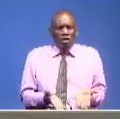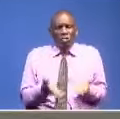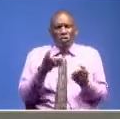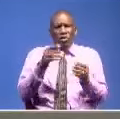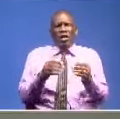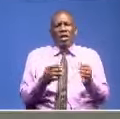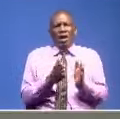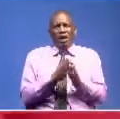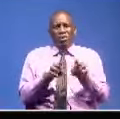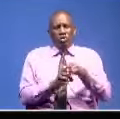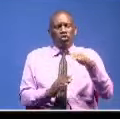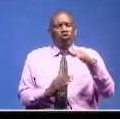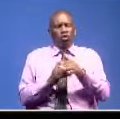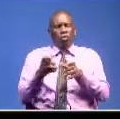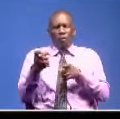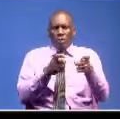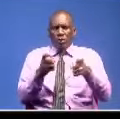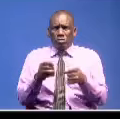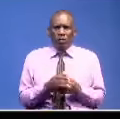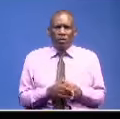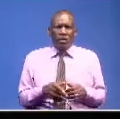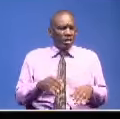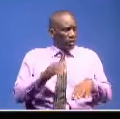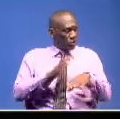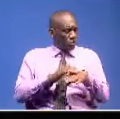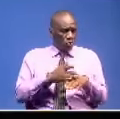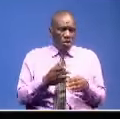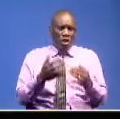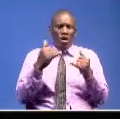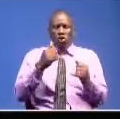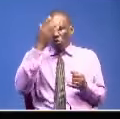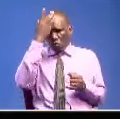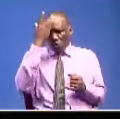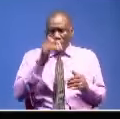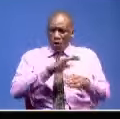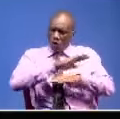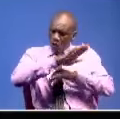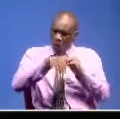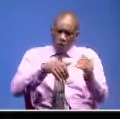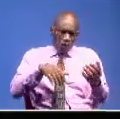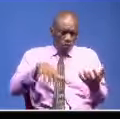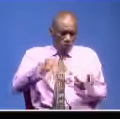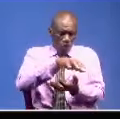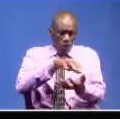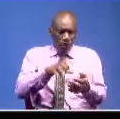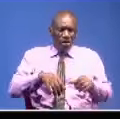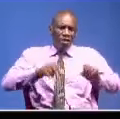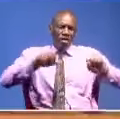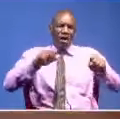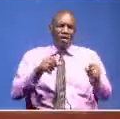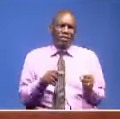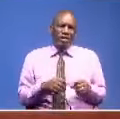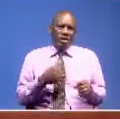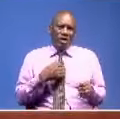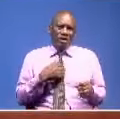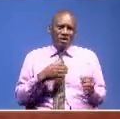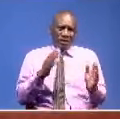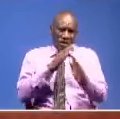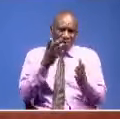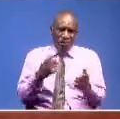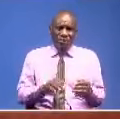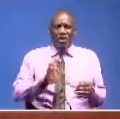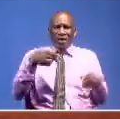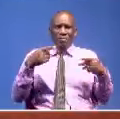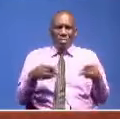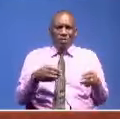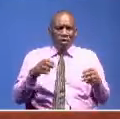and top-notch management. Sounds good, right? So why all the drama? The deal is wrapped in controversy. Kenyans